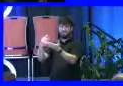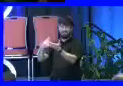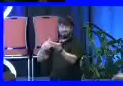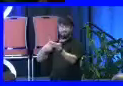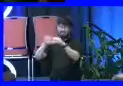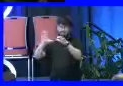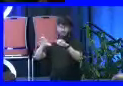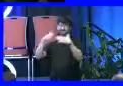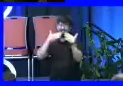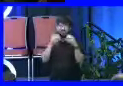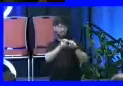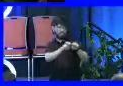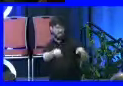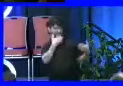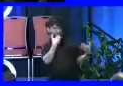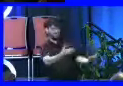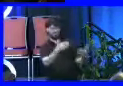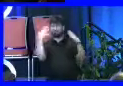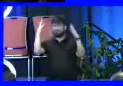you to our panelists.